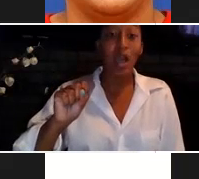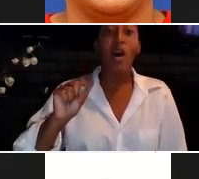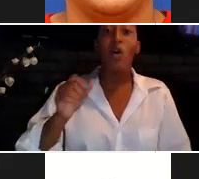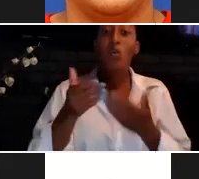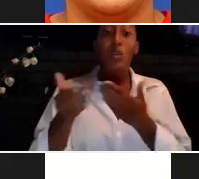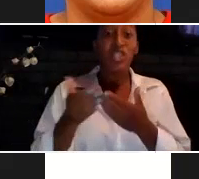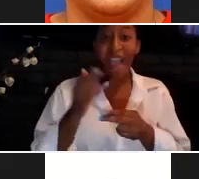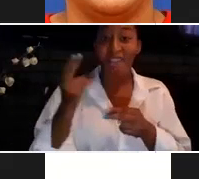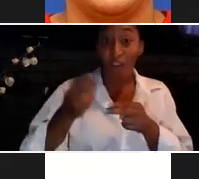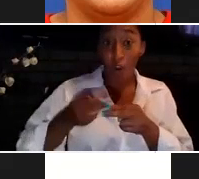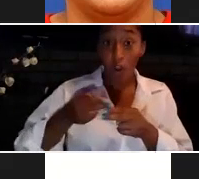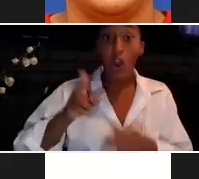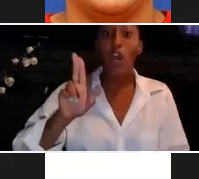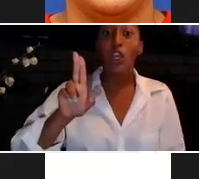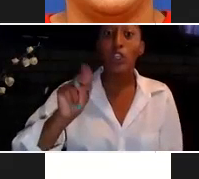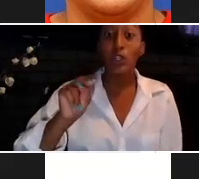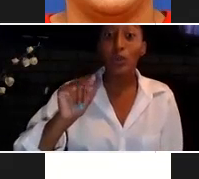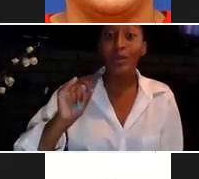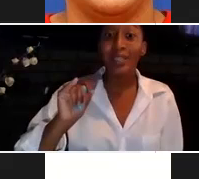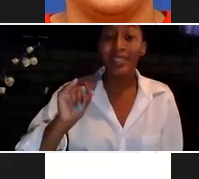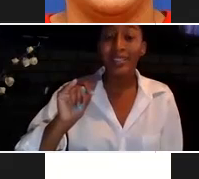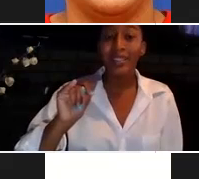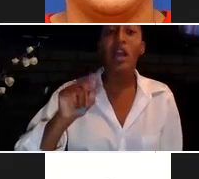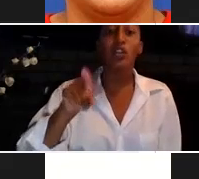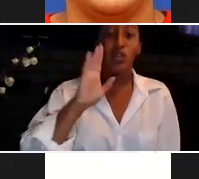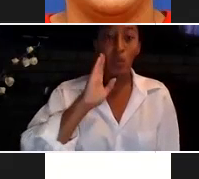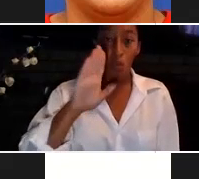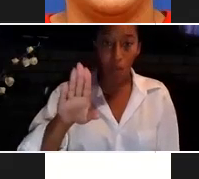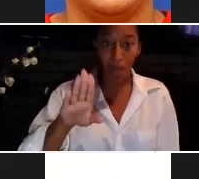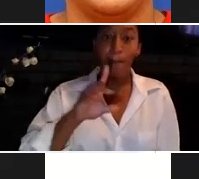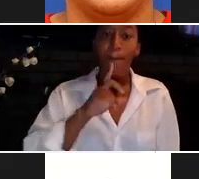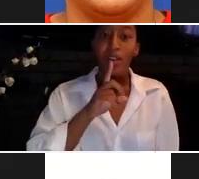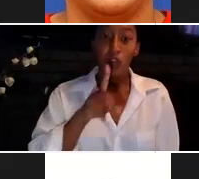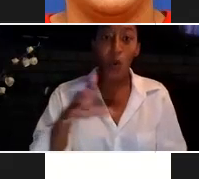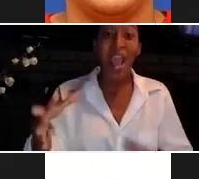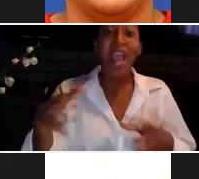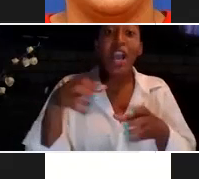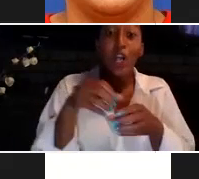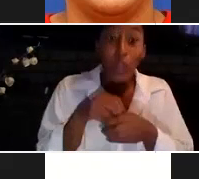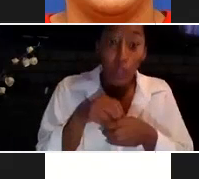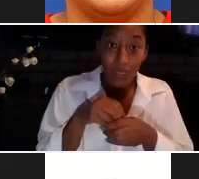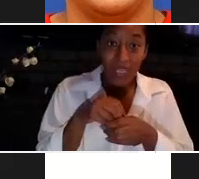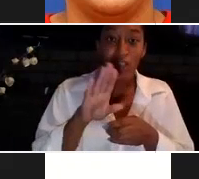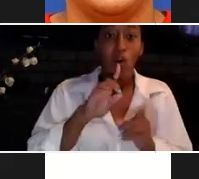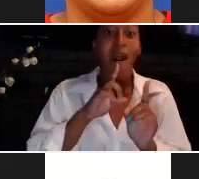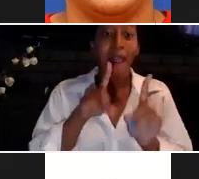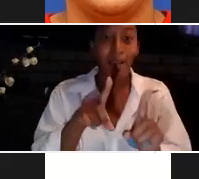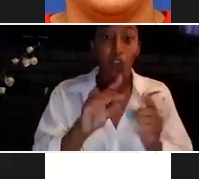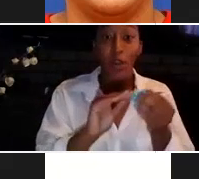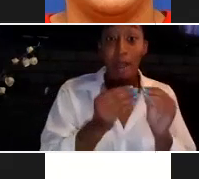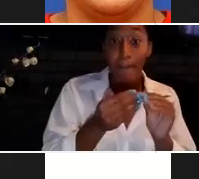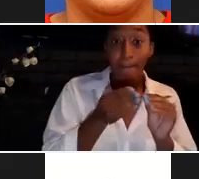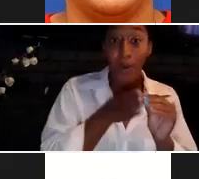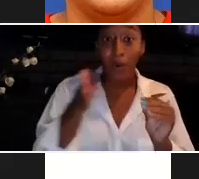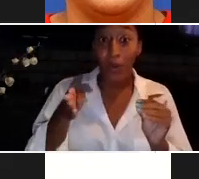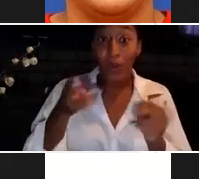with the actual numerical value. Okay. Now, they say here, this